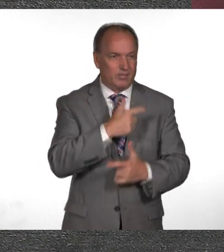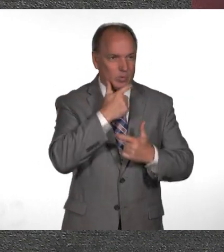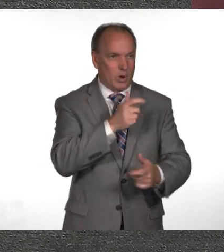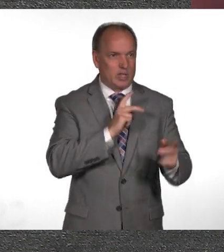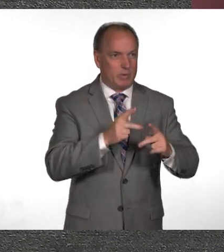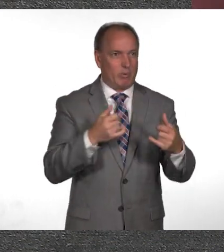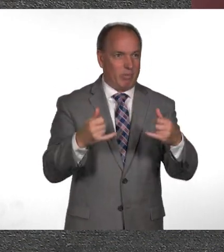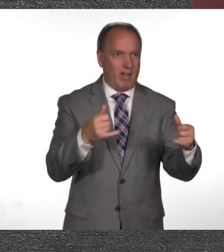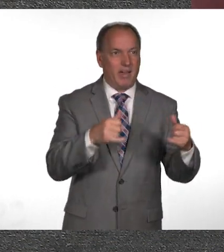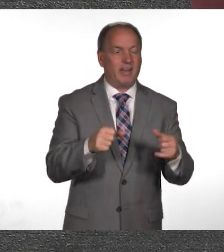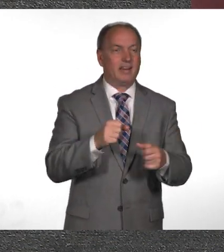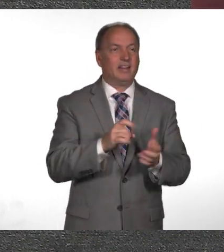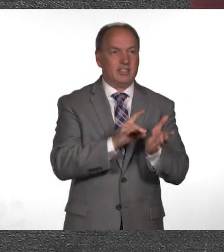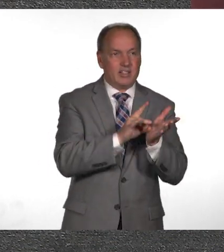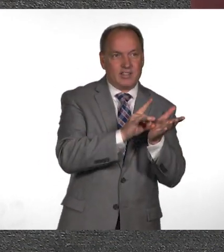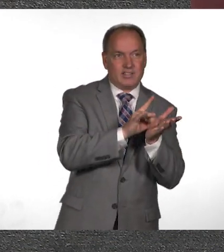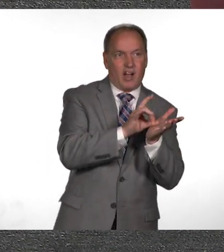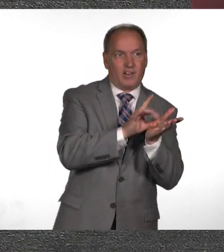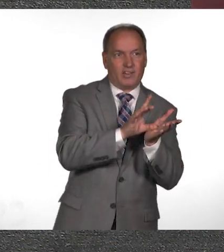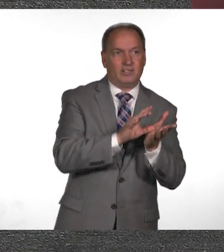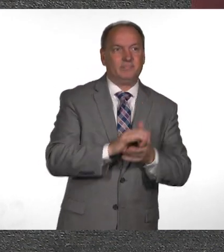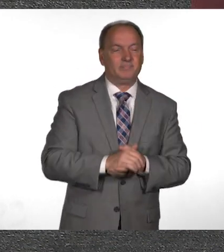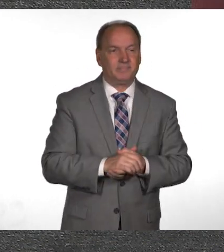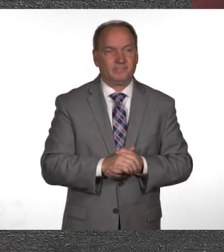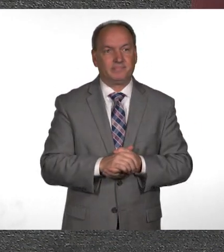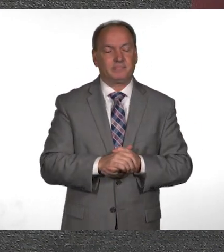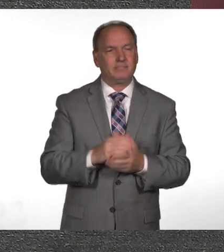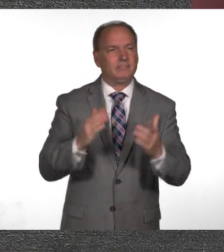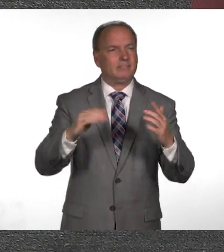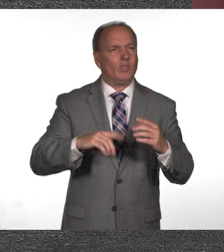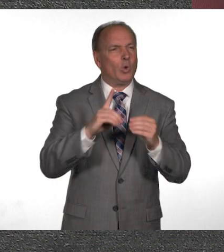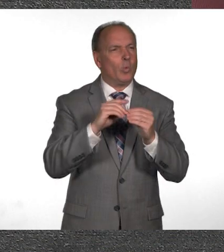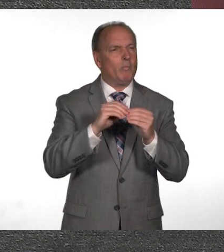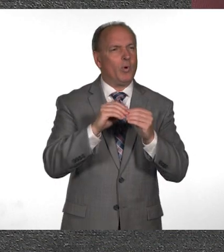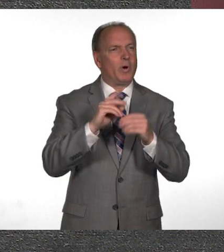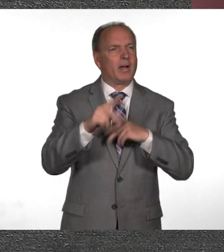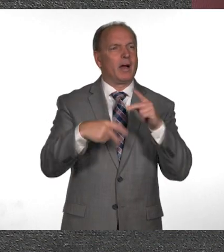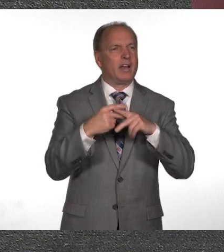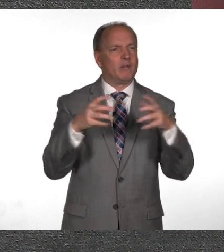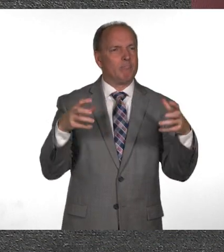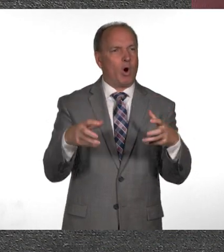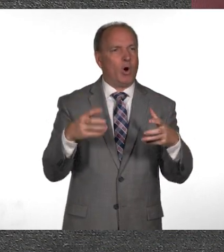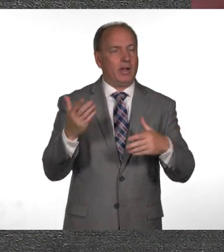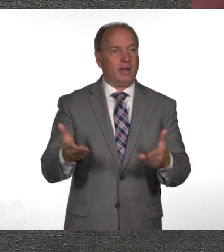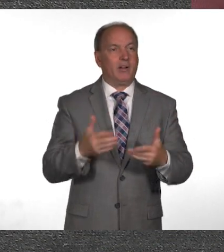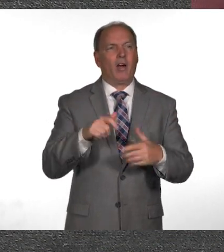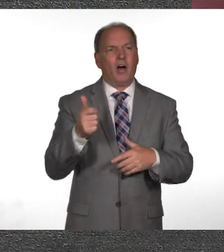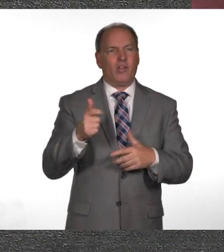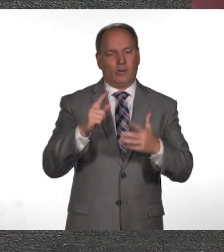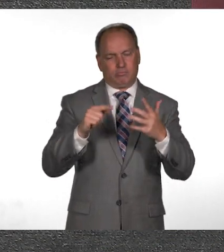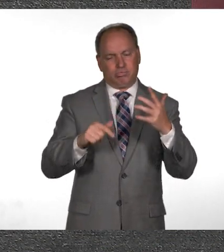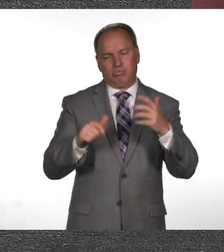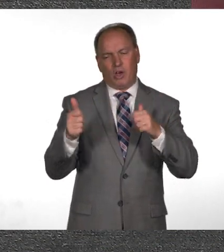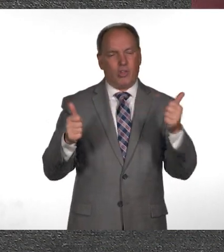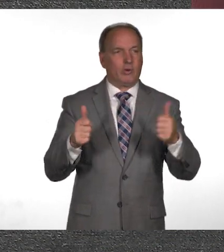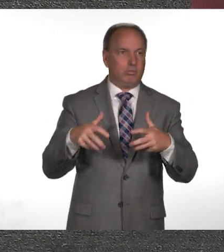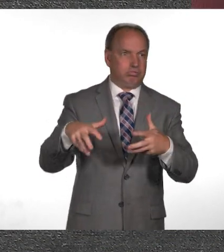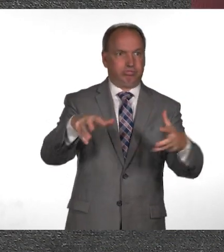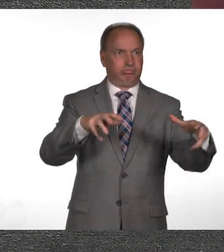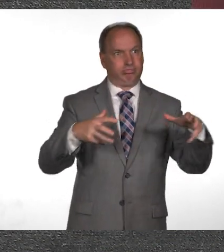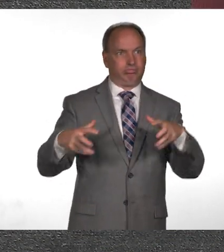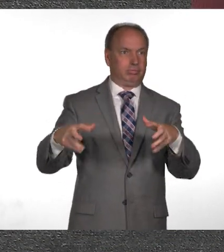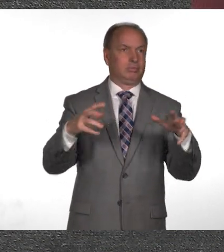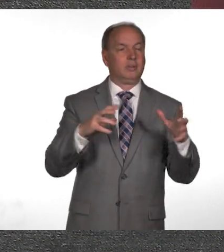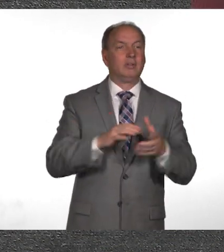do, don't you? Yeah, a soccer ball. Let's see, I have one more kind of ball here. There are other kinds of balls too. Boy, they're rolling all over the